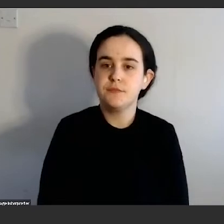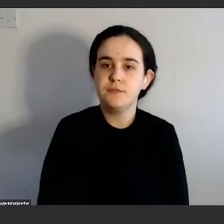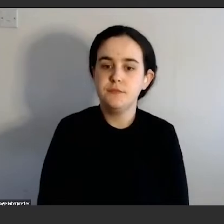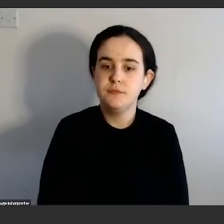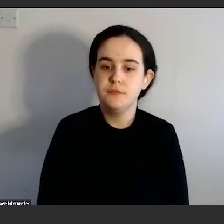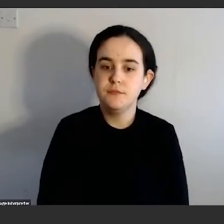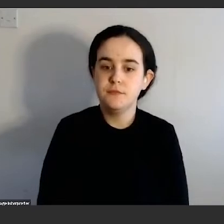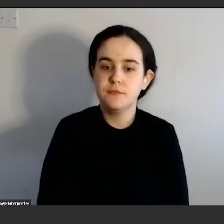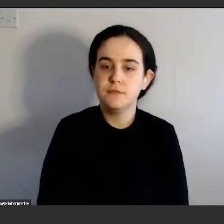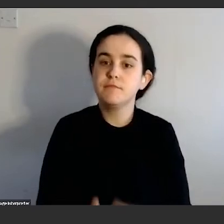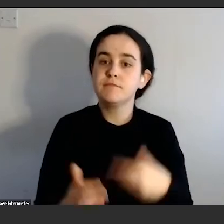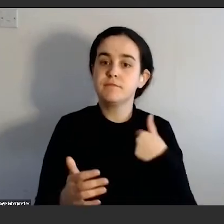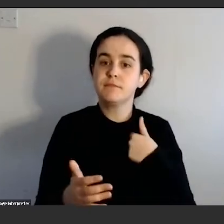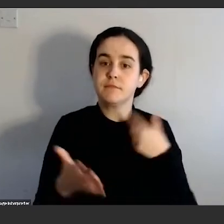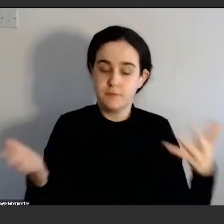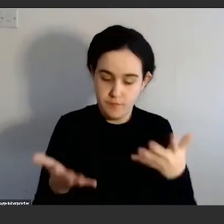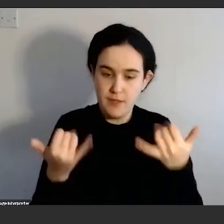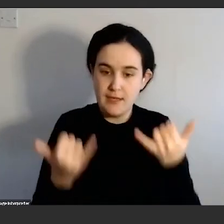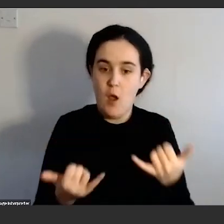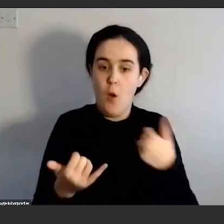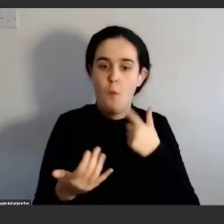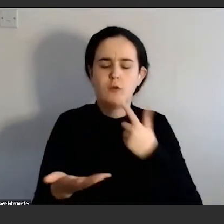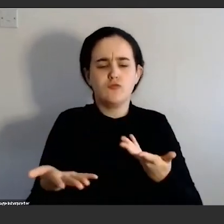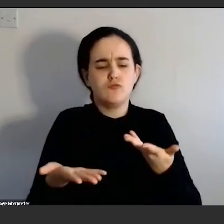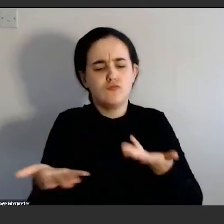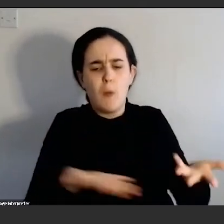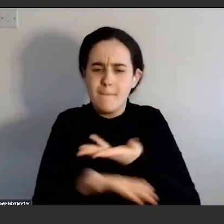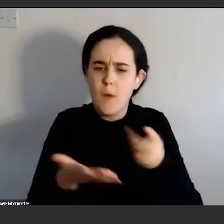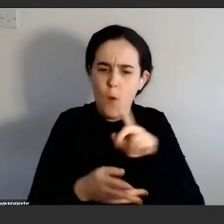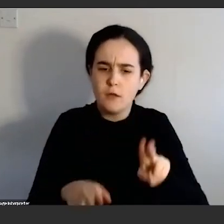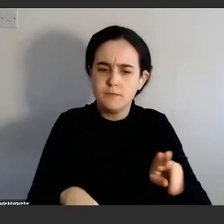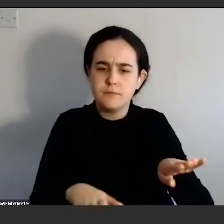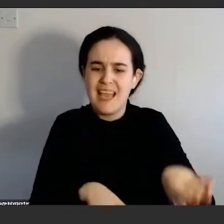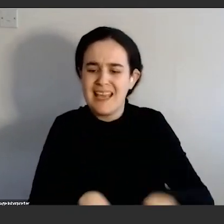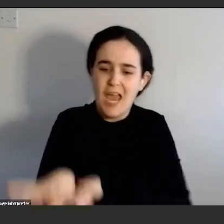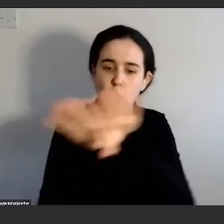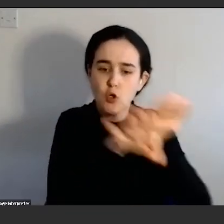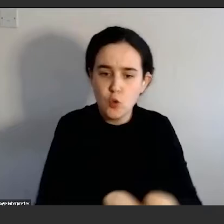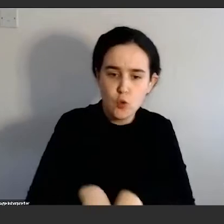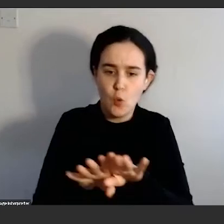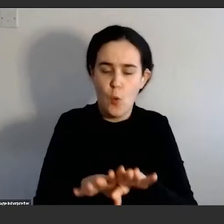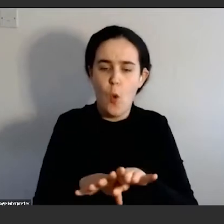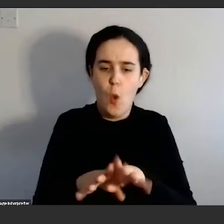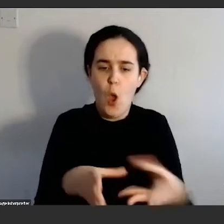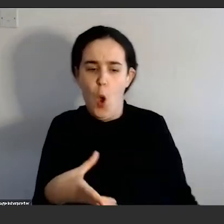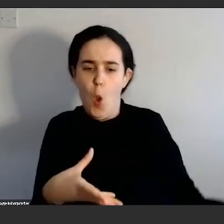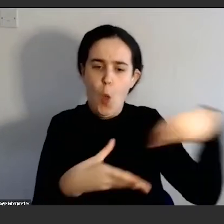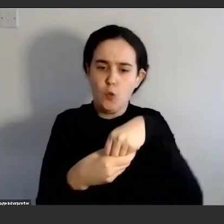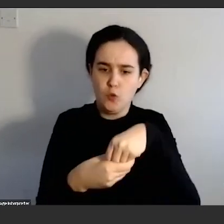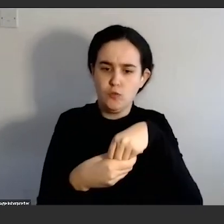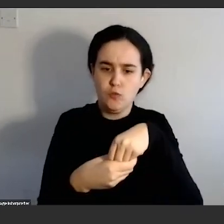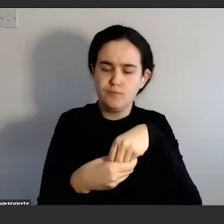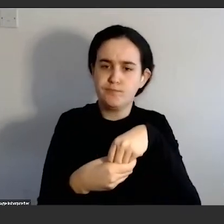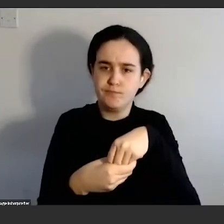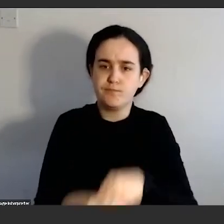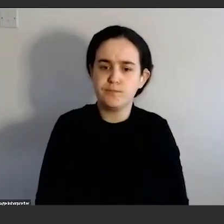in disability inclusion. Thank you very much, panel. Please mute yourself as we continue with our programme. So we go next to